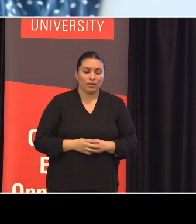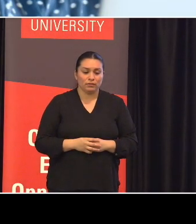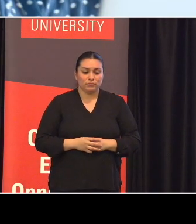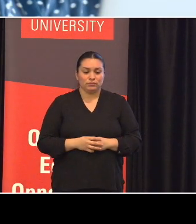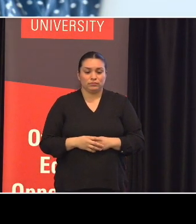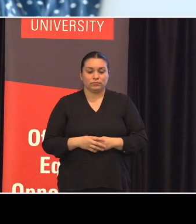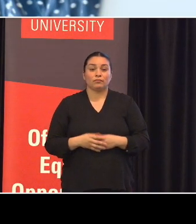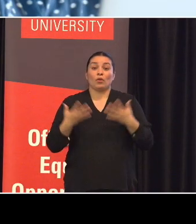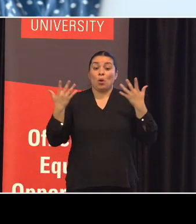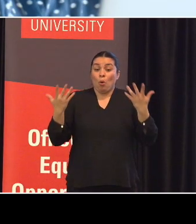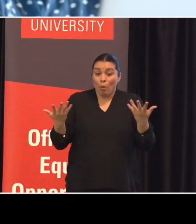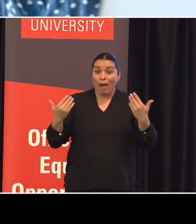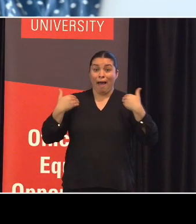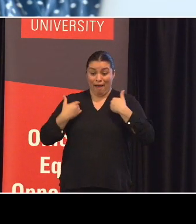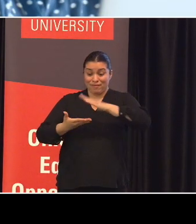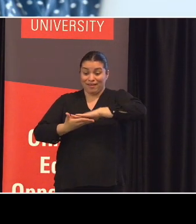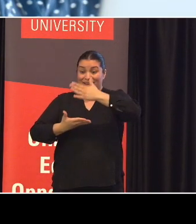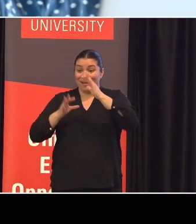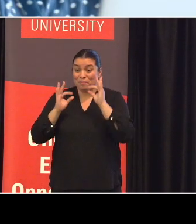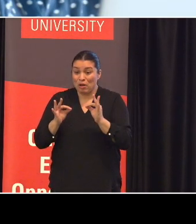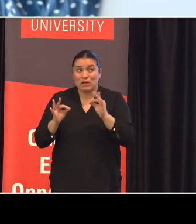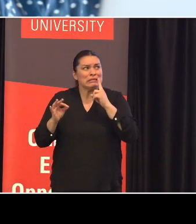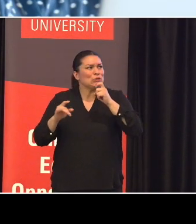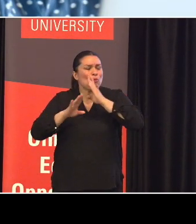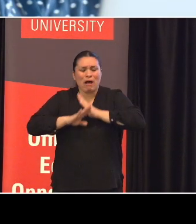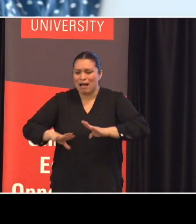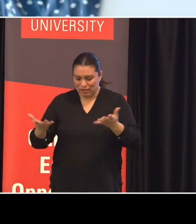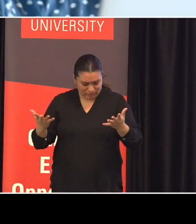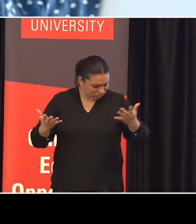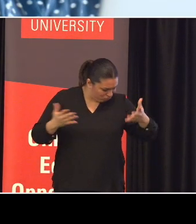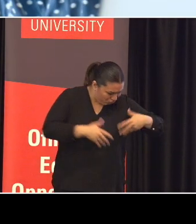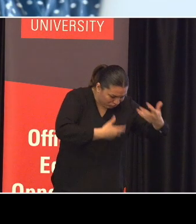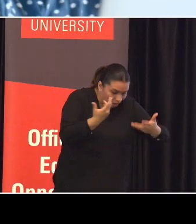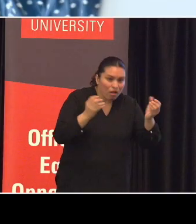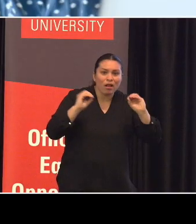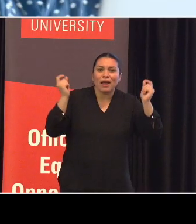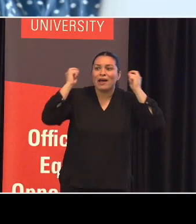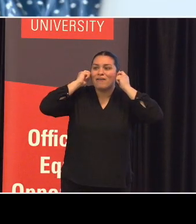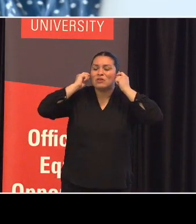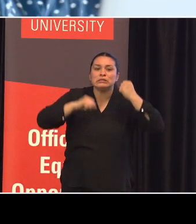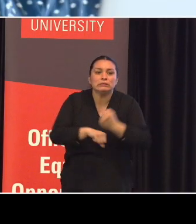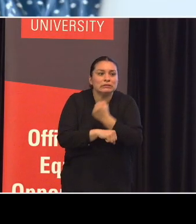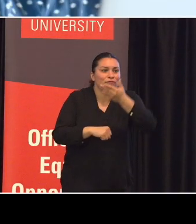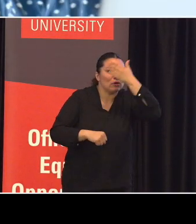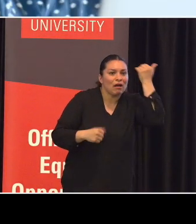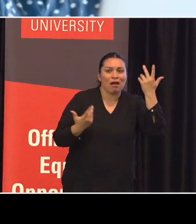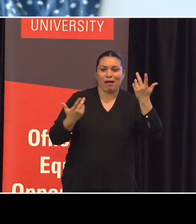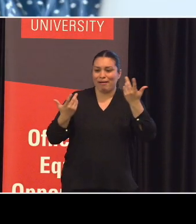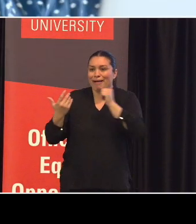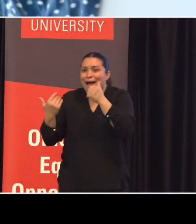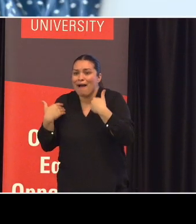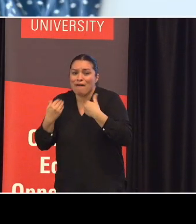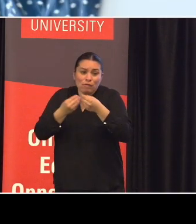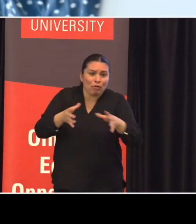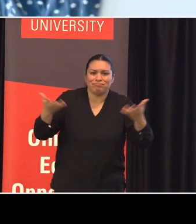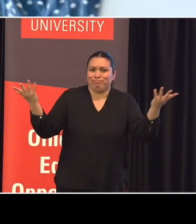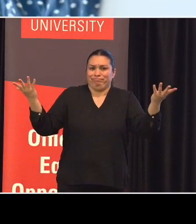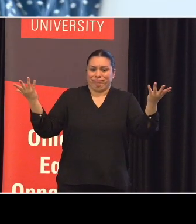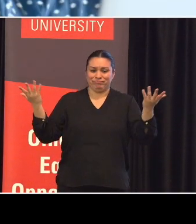up. What if there aren't any captions? What if the captions aren't very good? Then that person has a barrier as